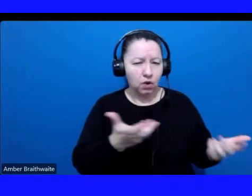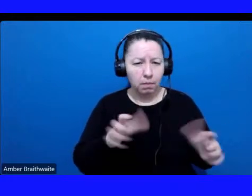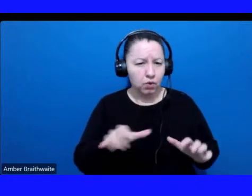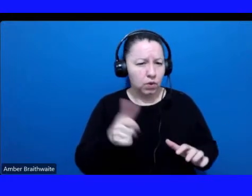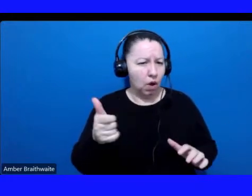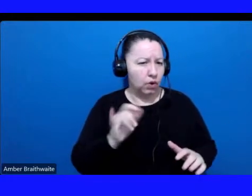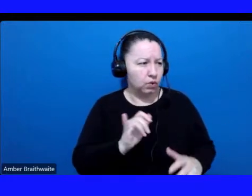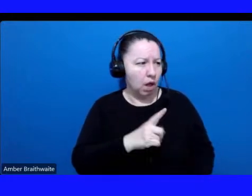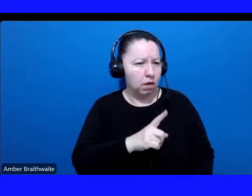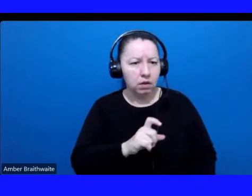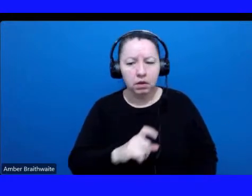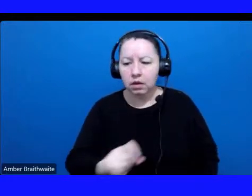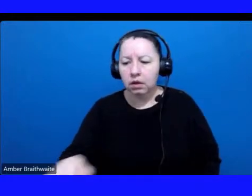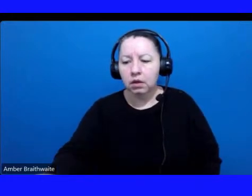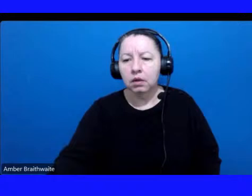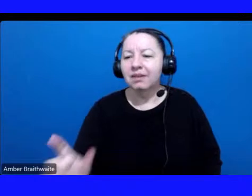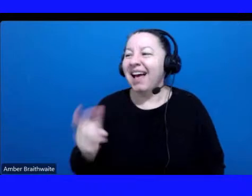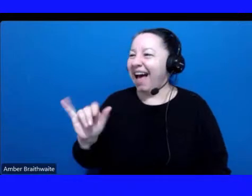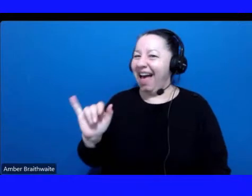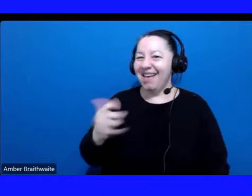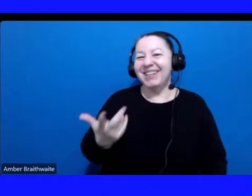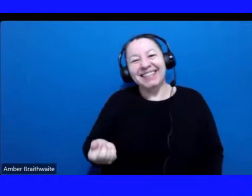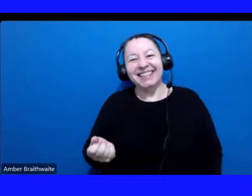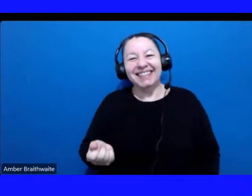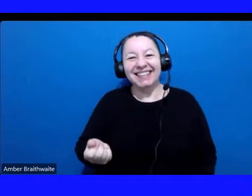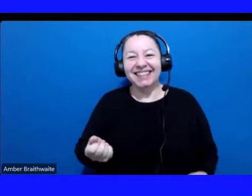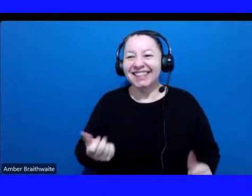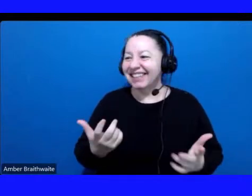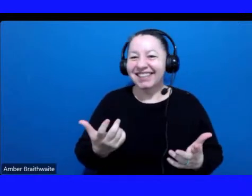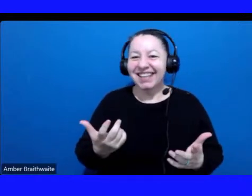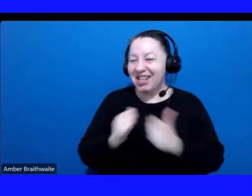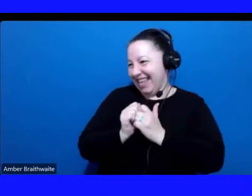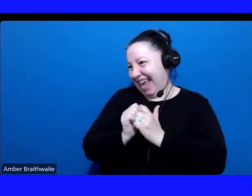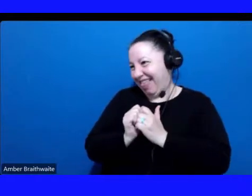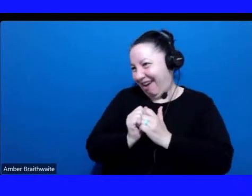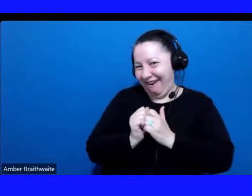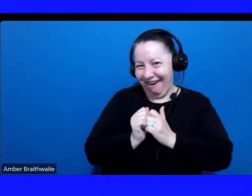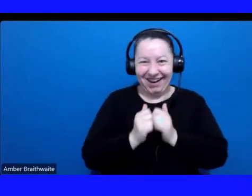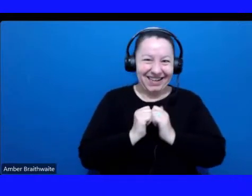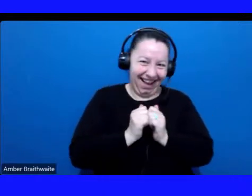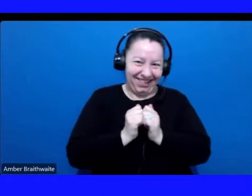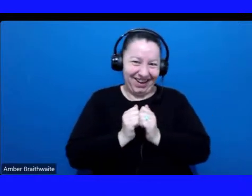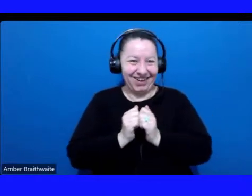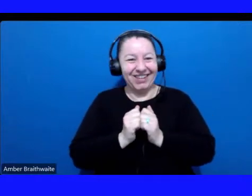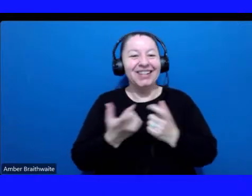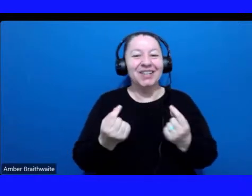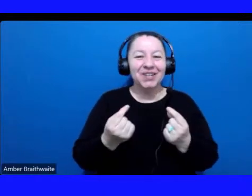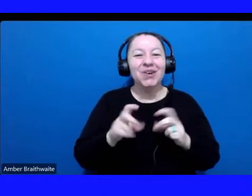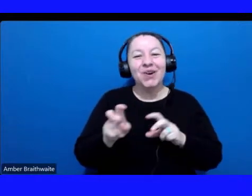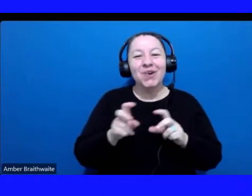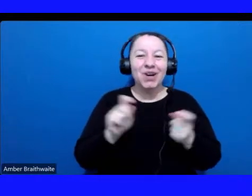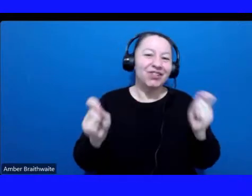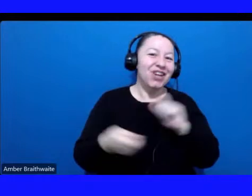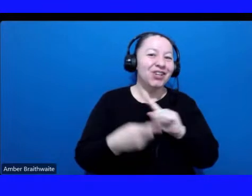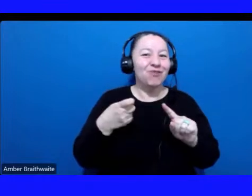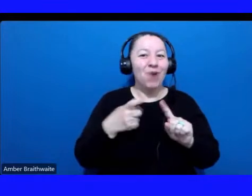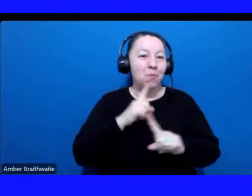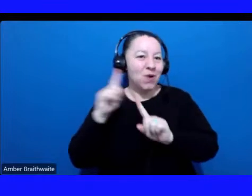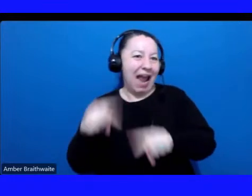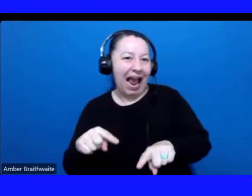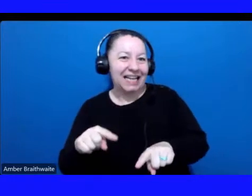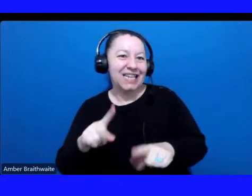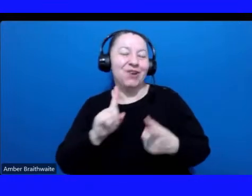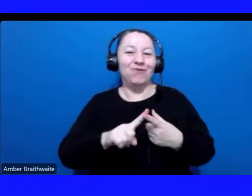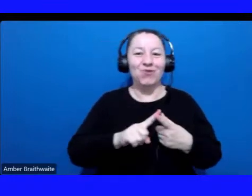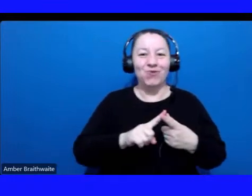kids are early in life, particularly in primary care. And supporting kids and families like this really does have